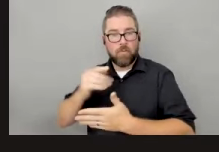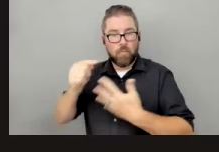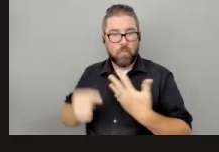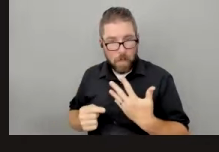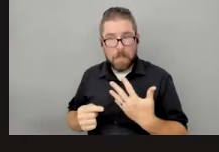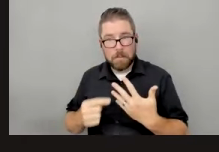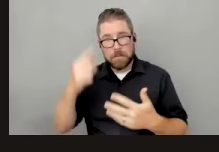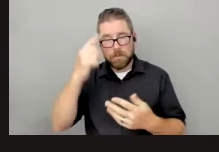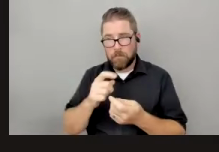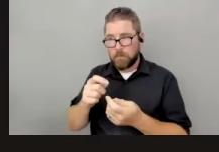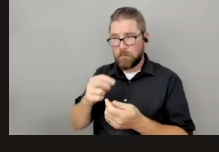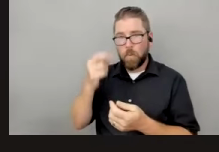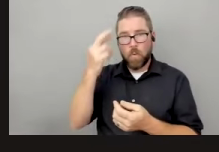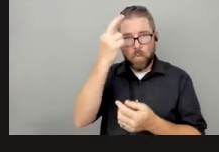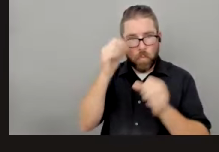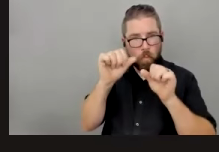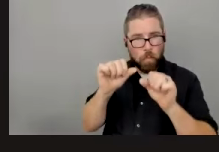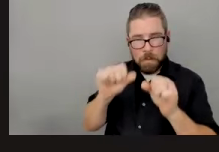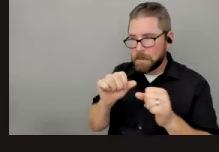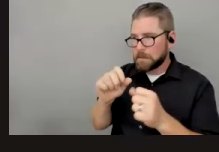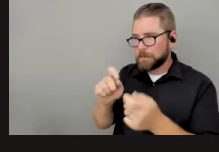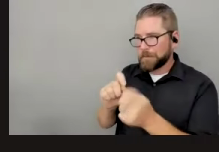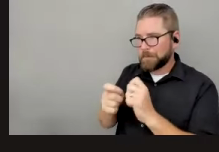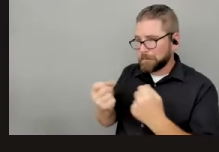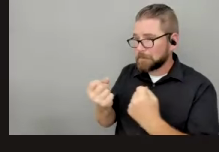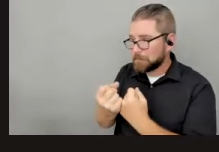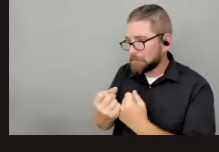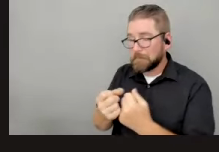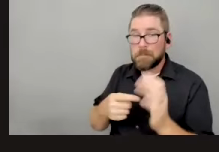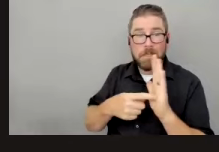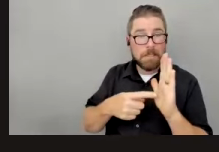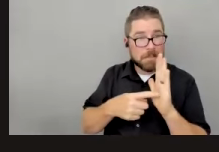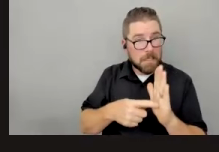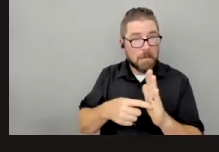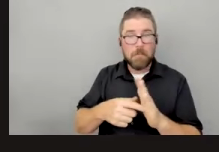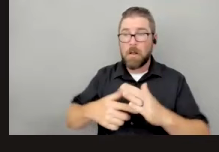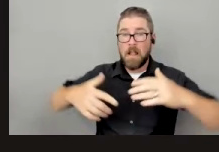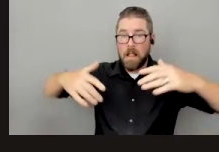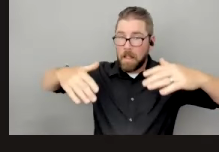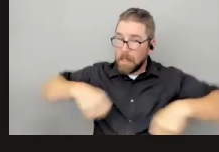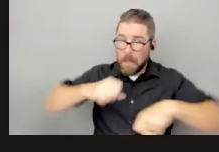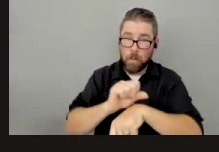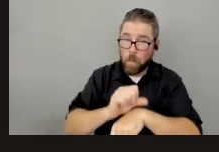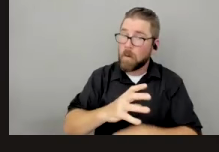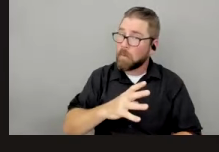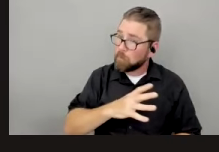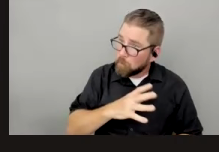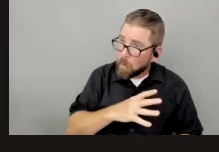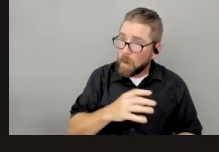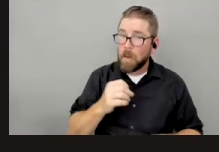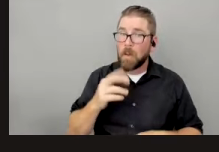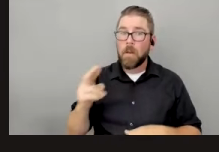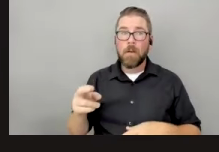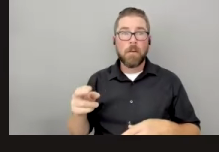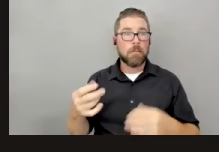this could be something like, making up work that they have missed or even deadline extensions. And this is, like I